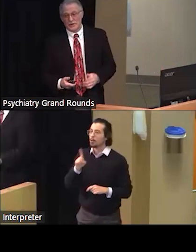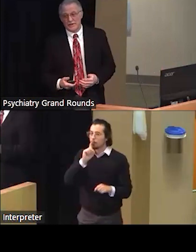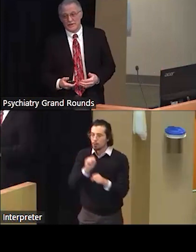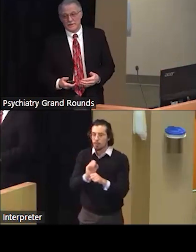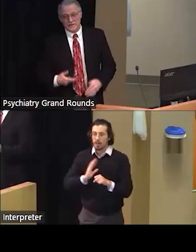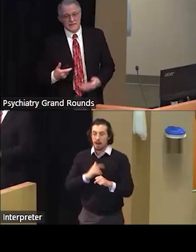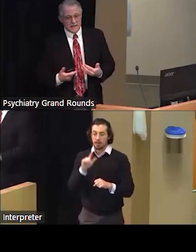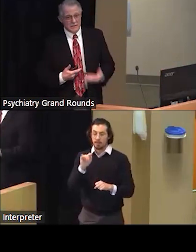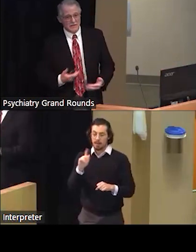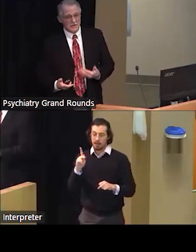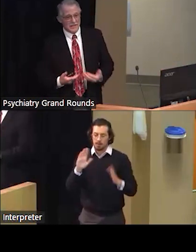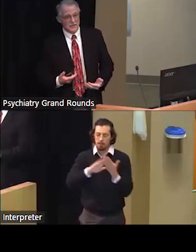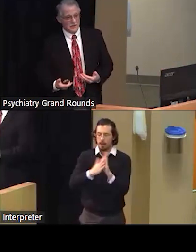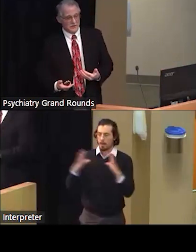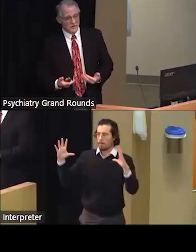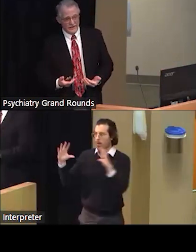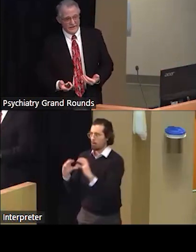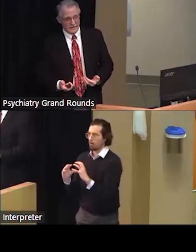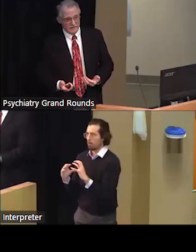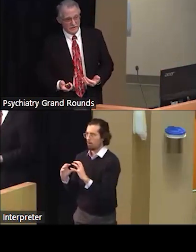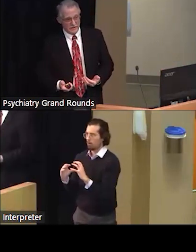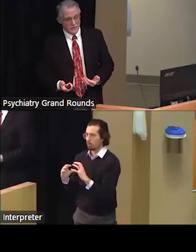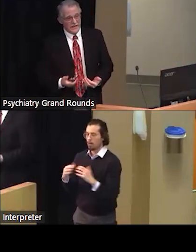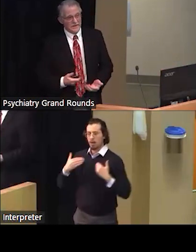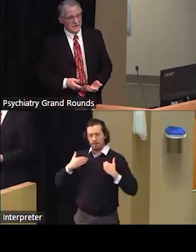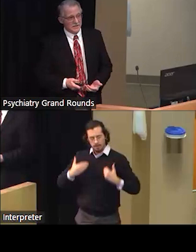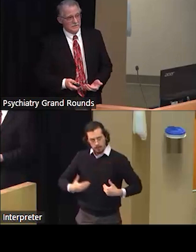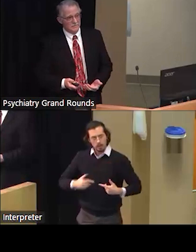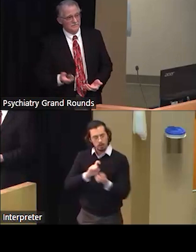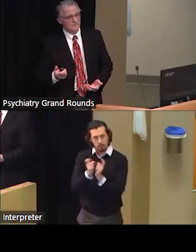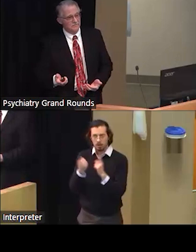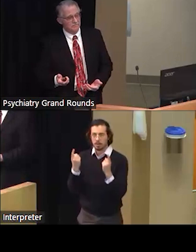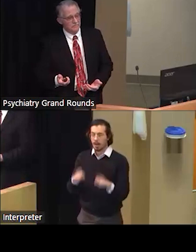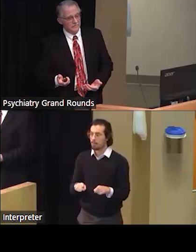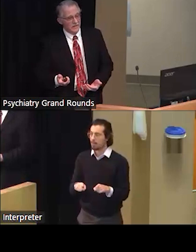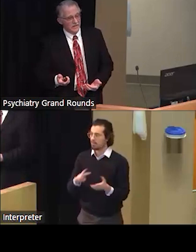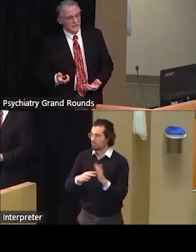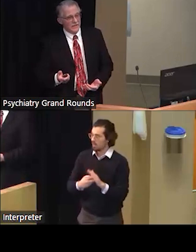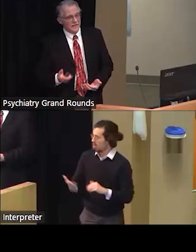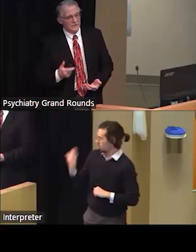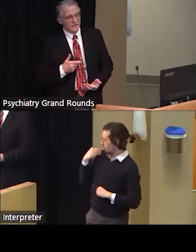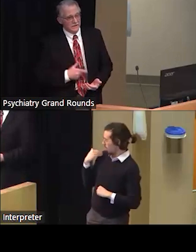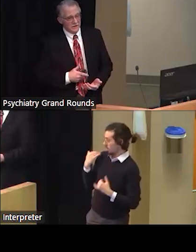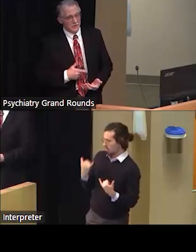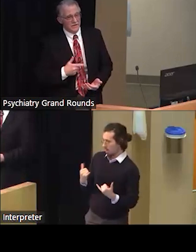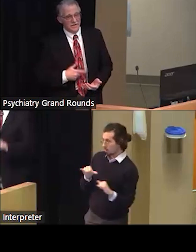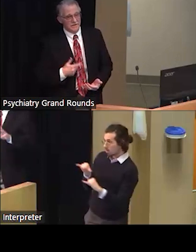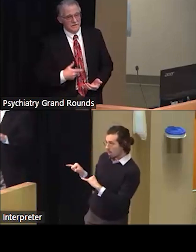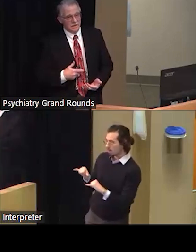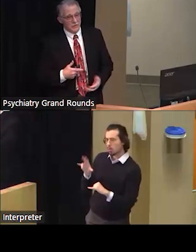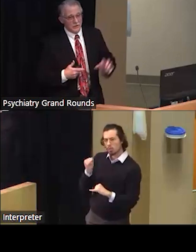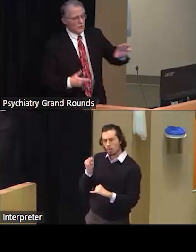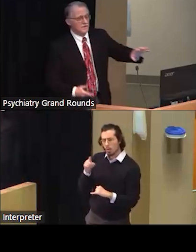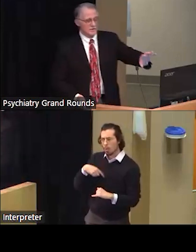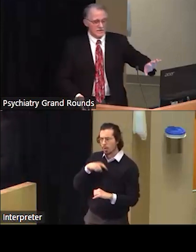is the point. There's anatomical changes going on. We're not the same. And we have to kind of deal with